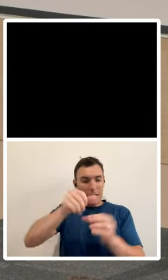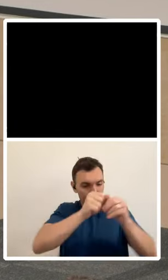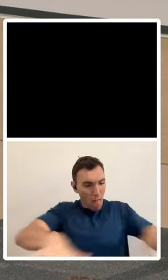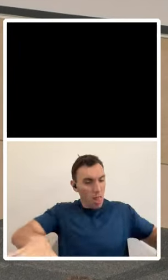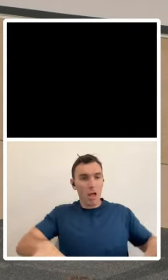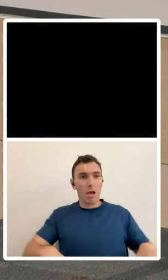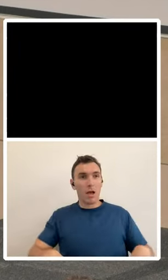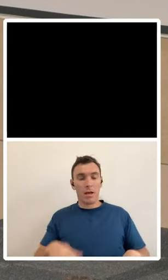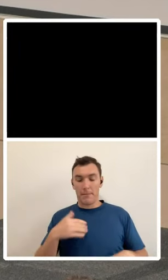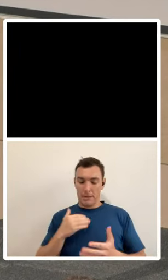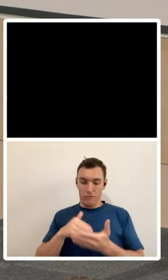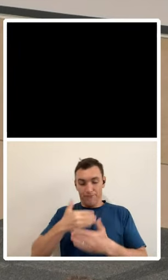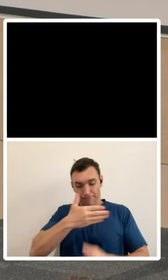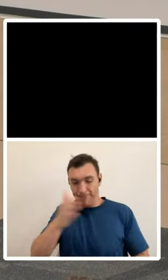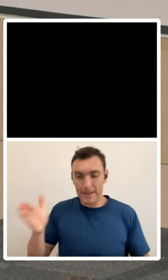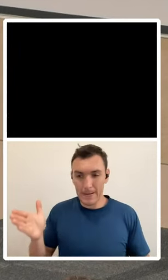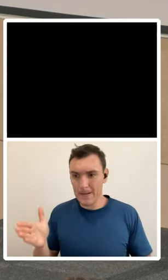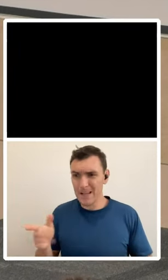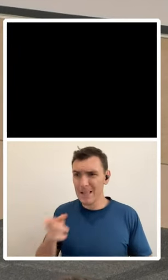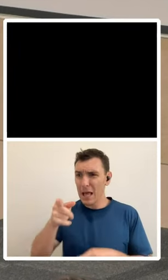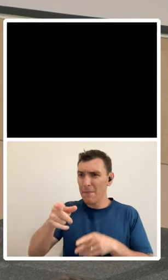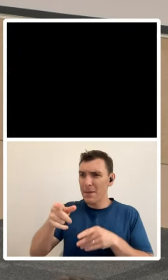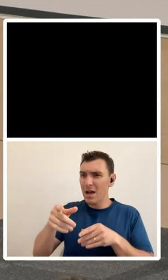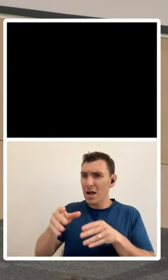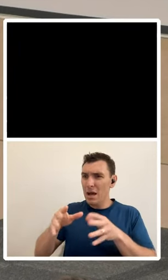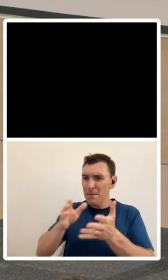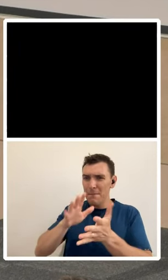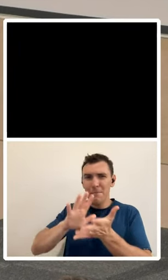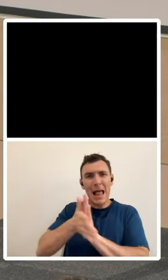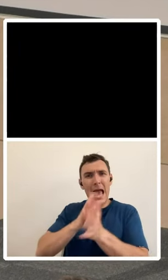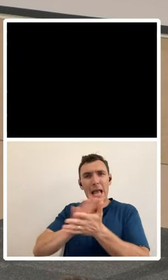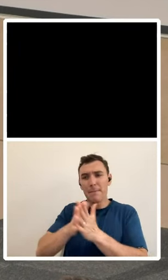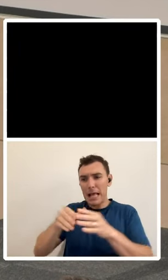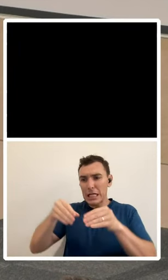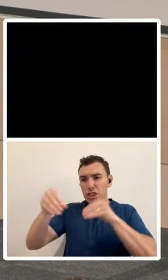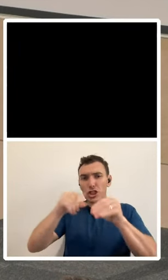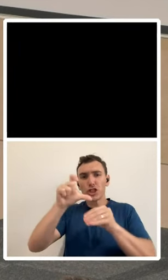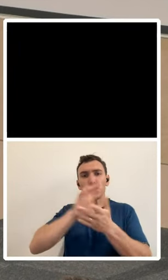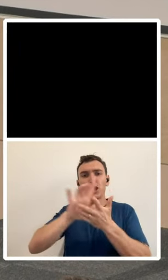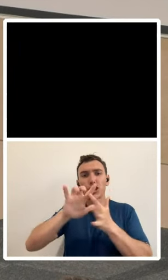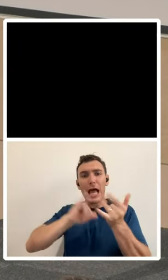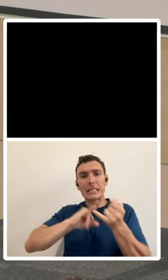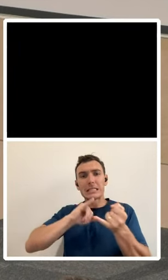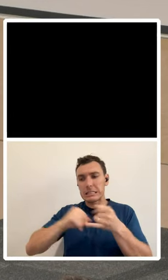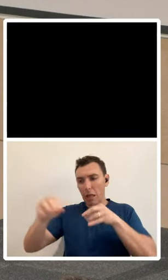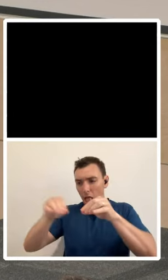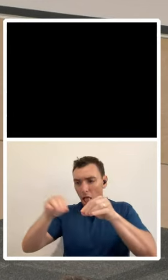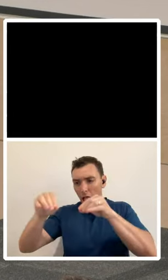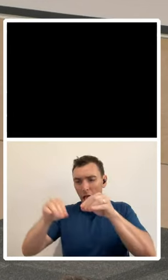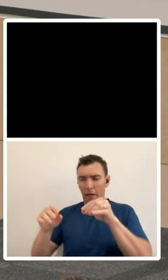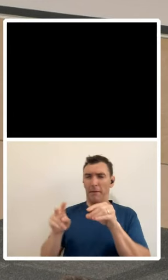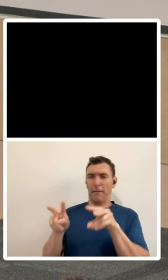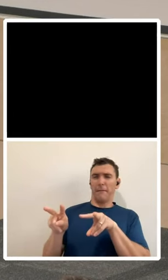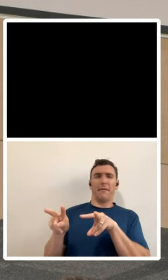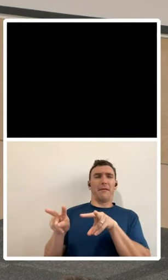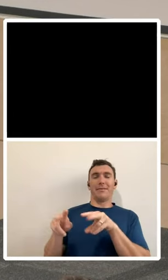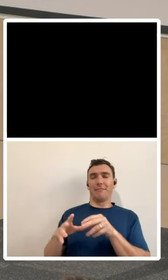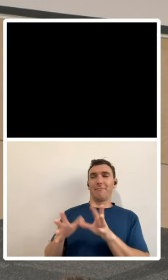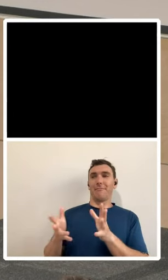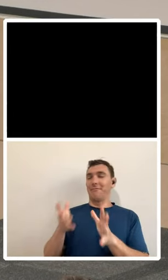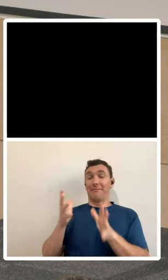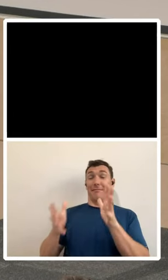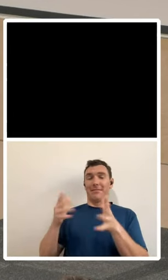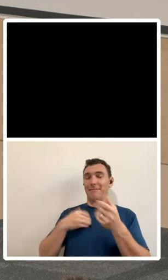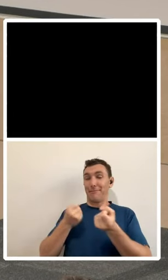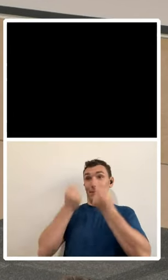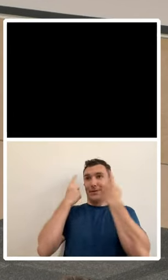And but I went to Oxford more recently, and weirdly, I look back very fondly on my time at LSE. The maths department is a lovely place, in a